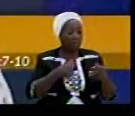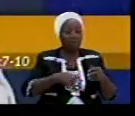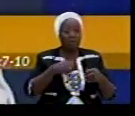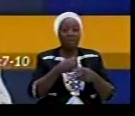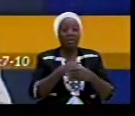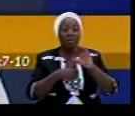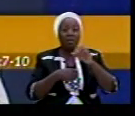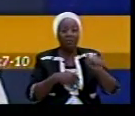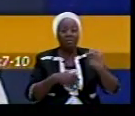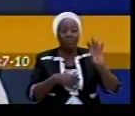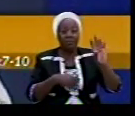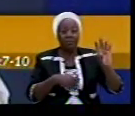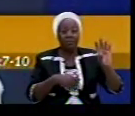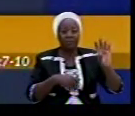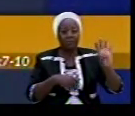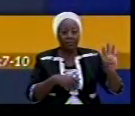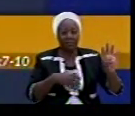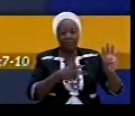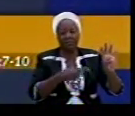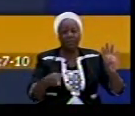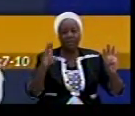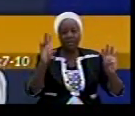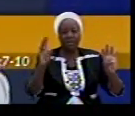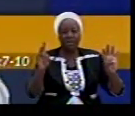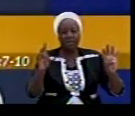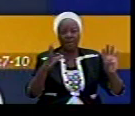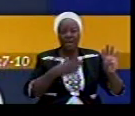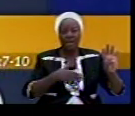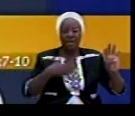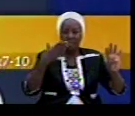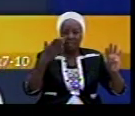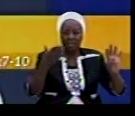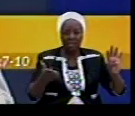And there they preached the